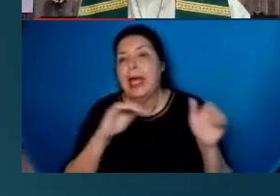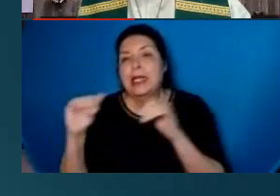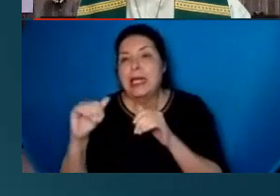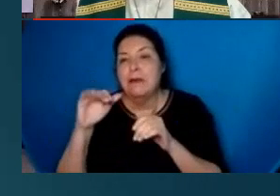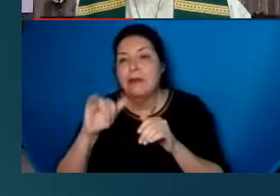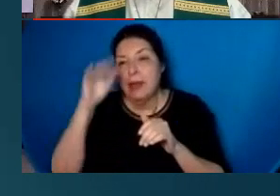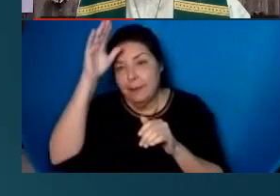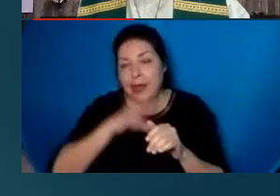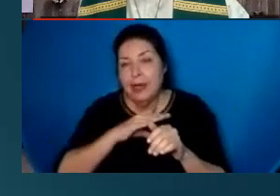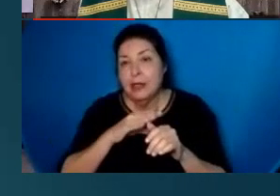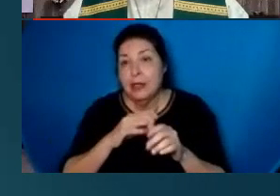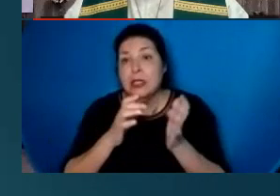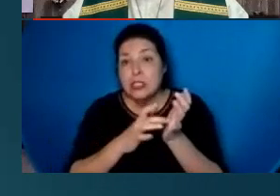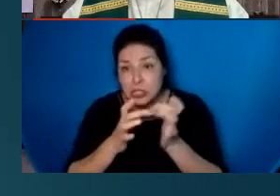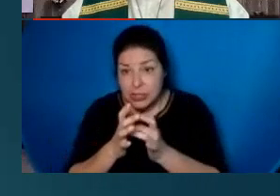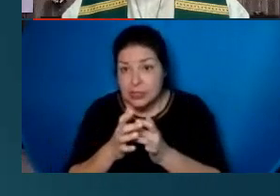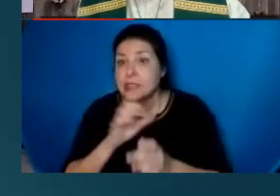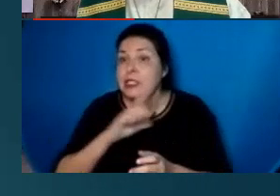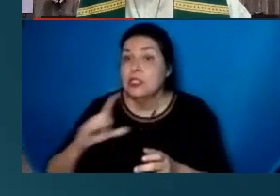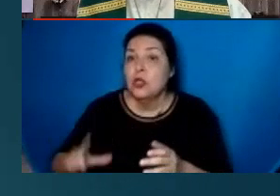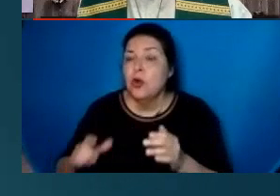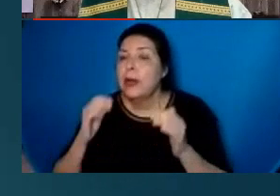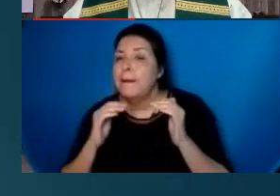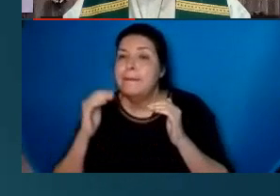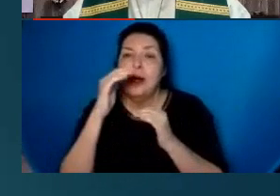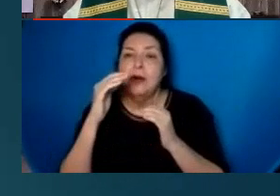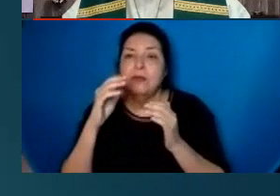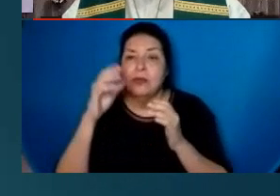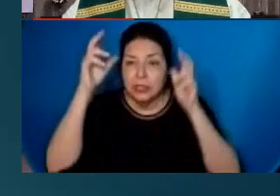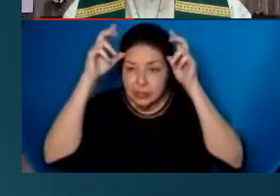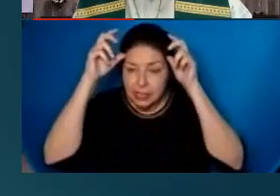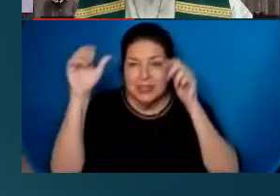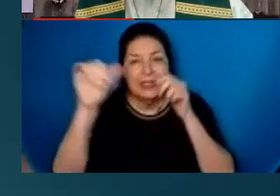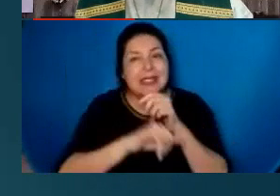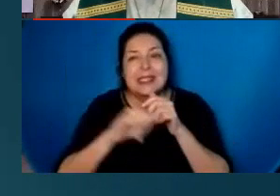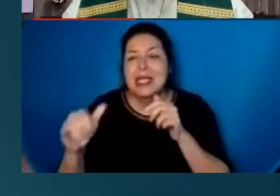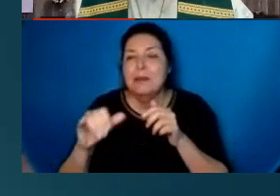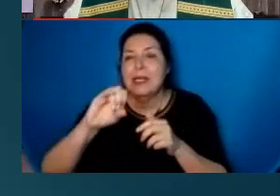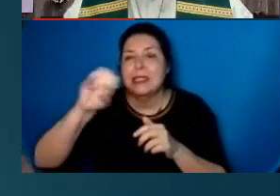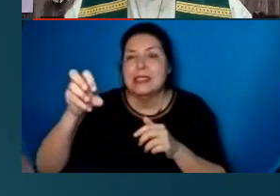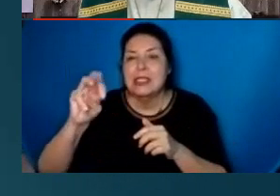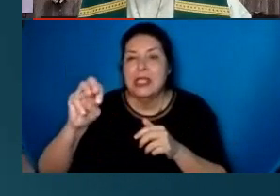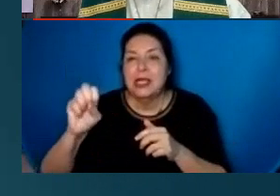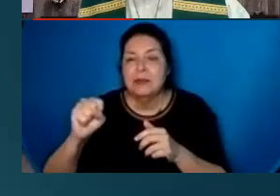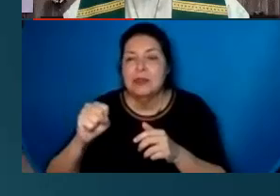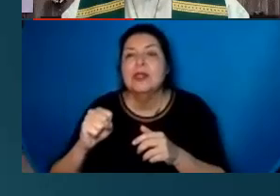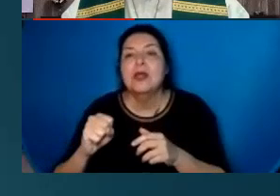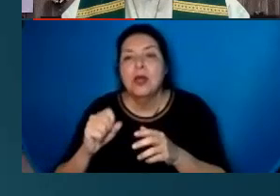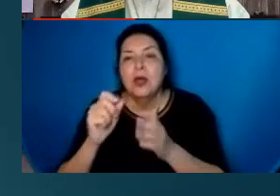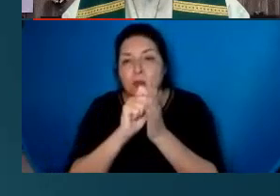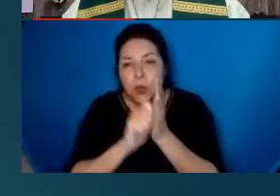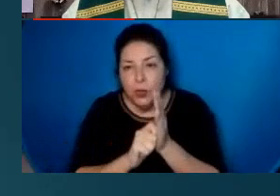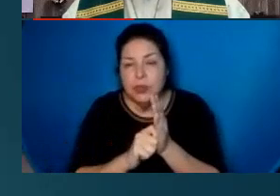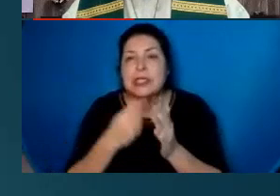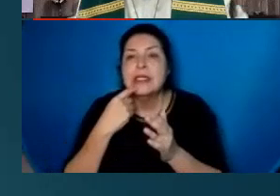is Lord even over the demons. Just as James, the brother of the Lord, wrote, "Even the demons